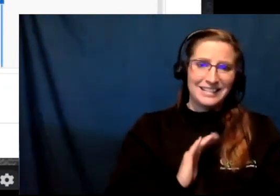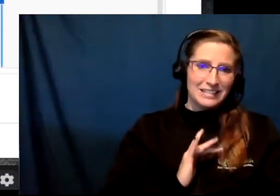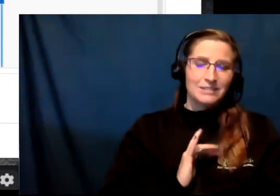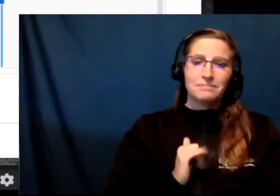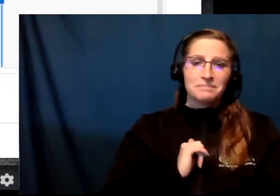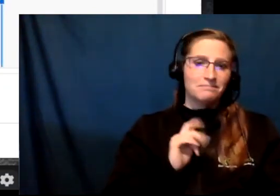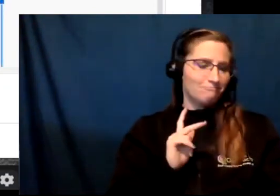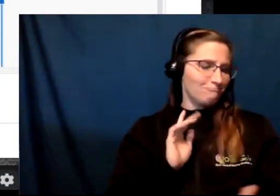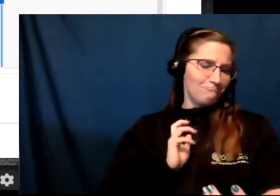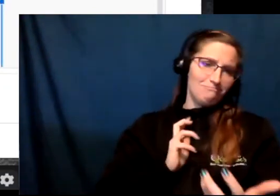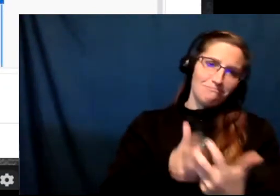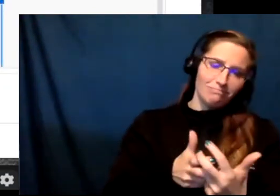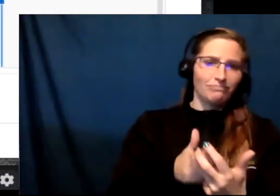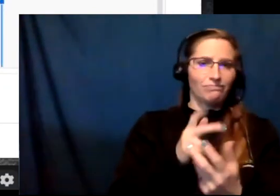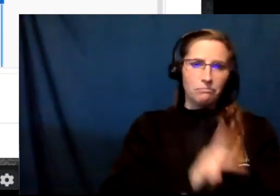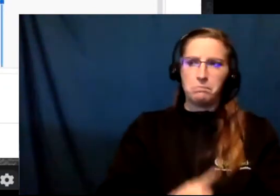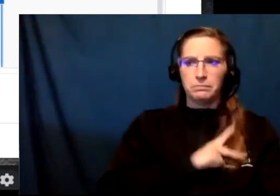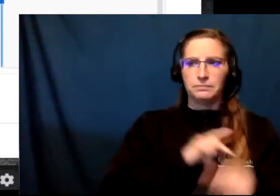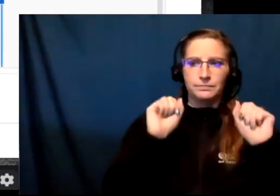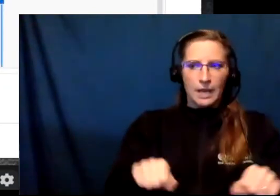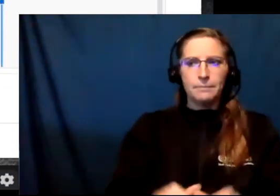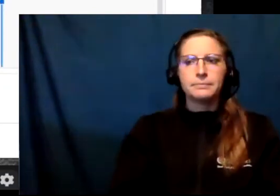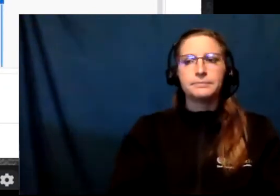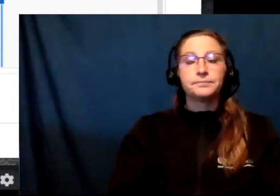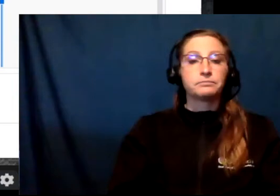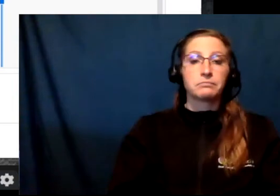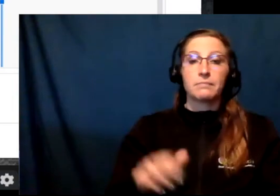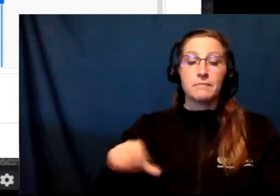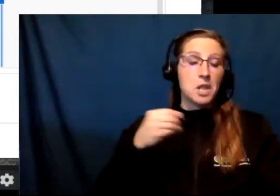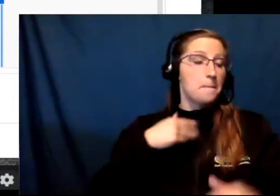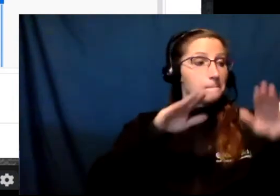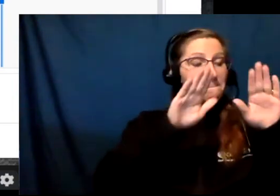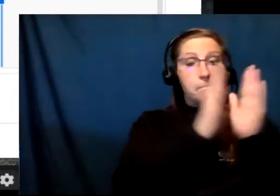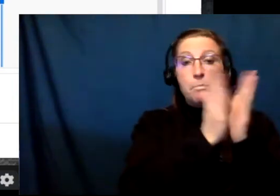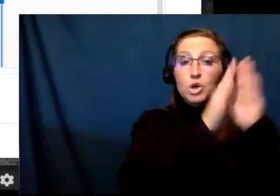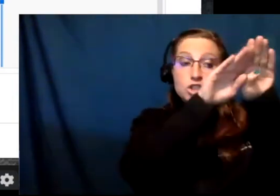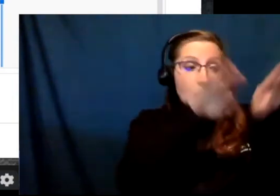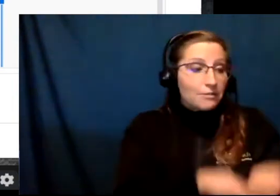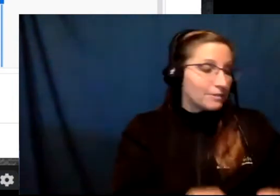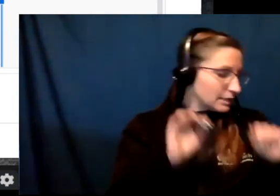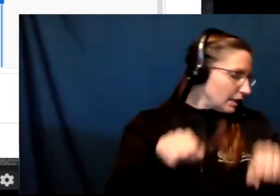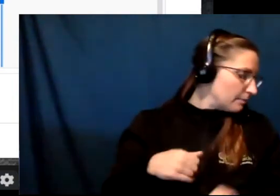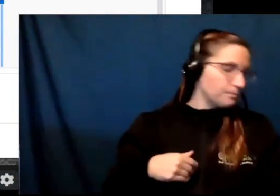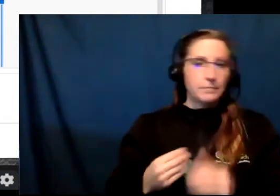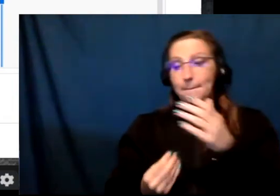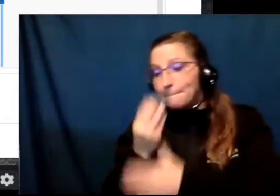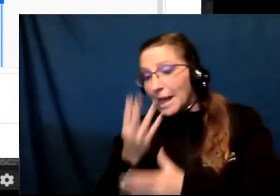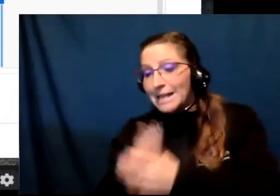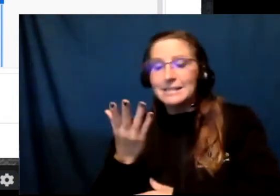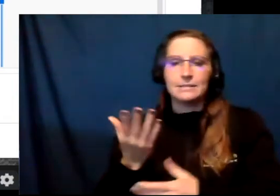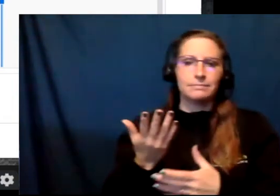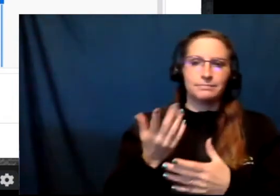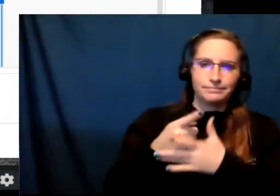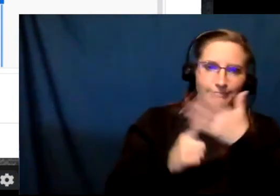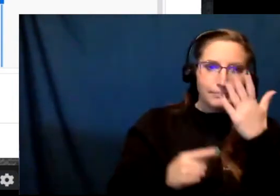personable as you would like. You could add a bookshelf, you could add, like I said, I added plants, I added things on my